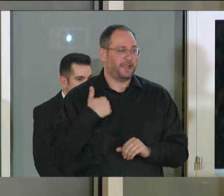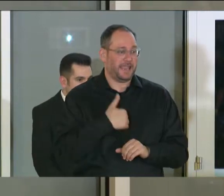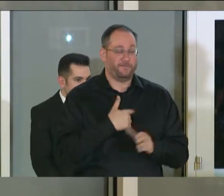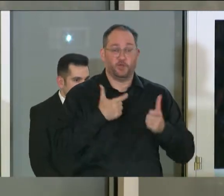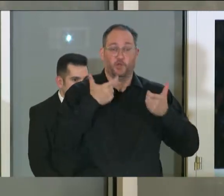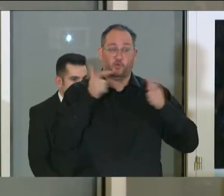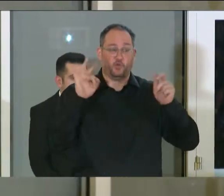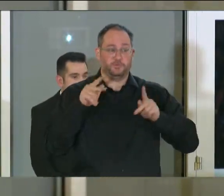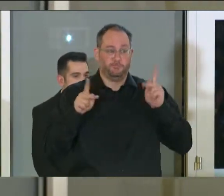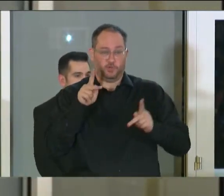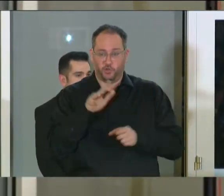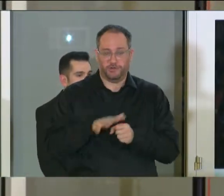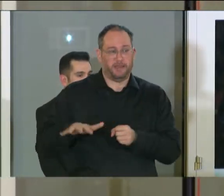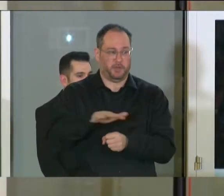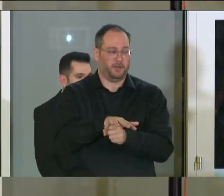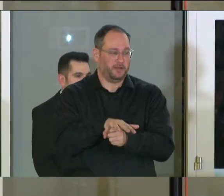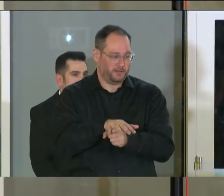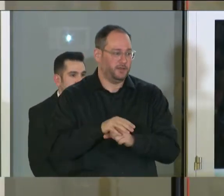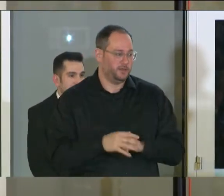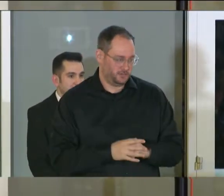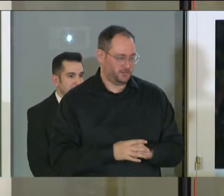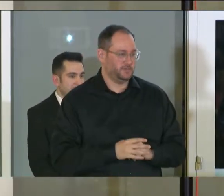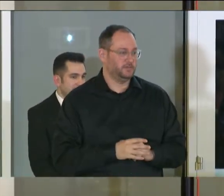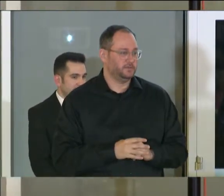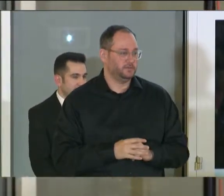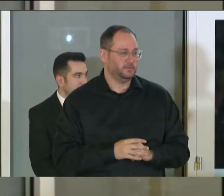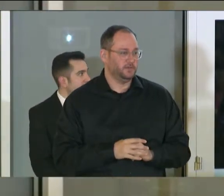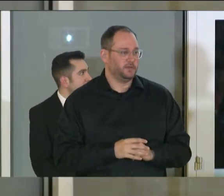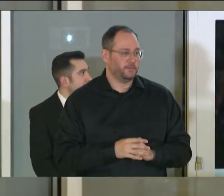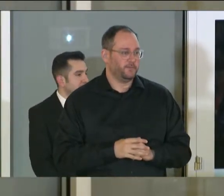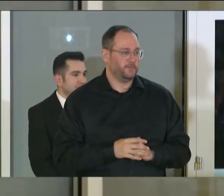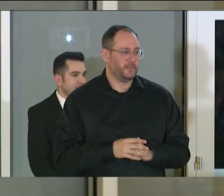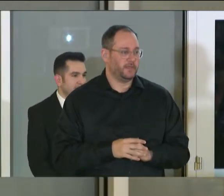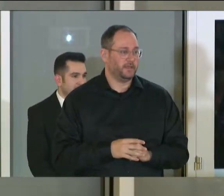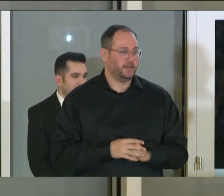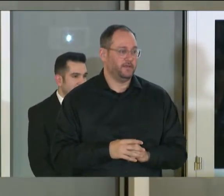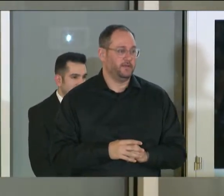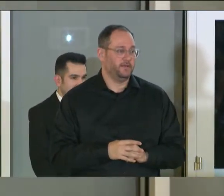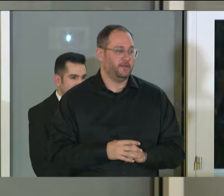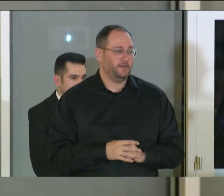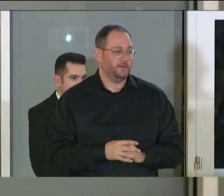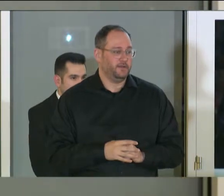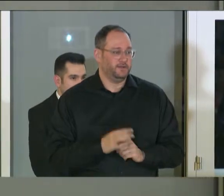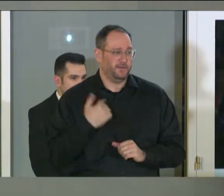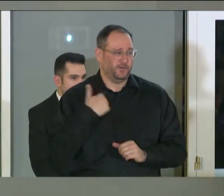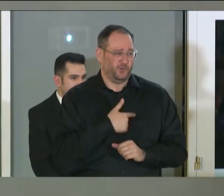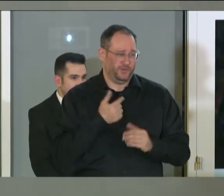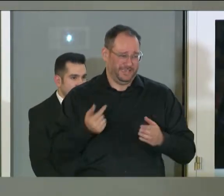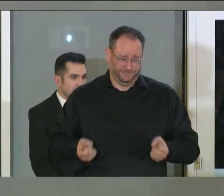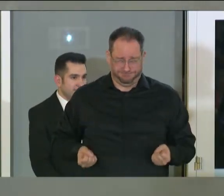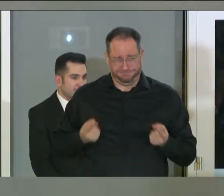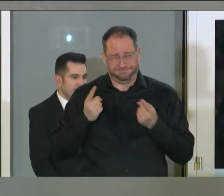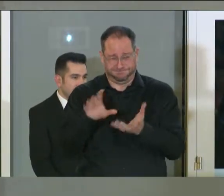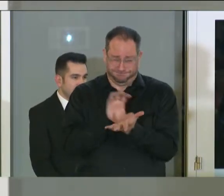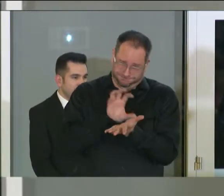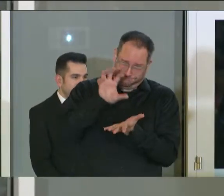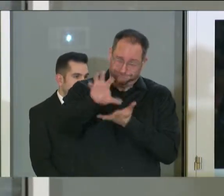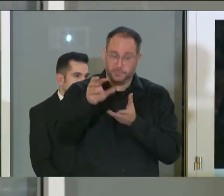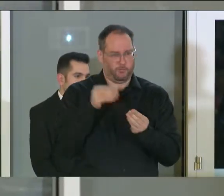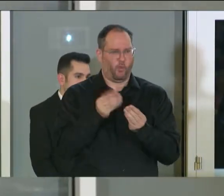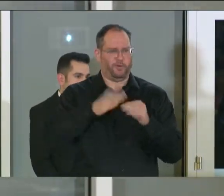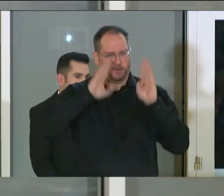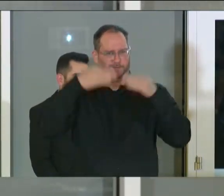We spend more per person on affordable housing than any other place in the United States. We spend $100 million out of our